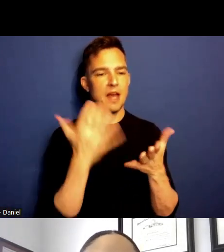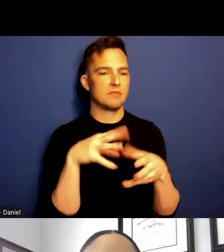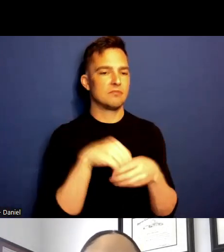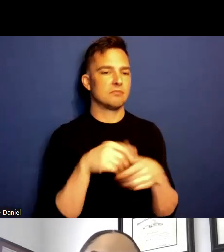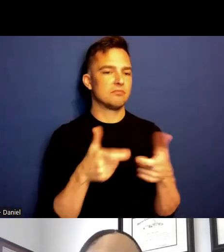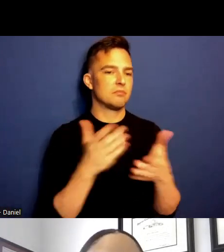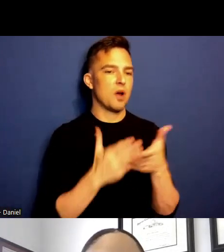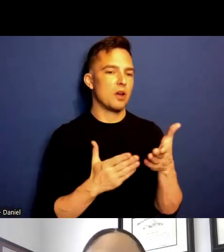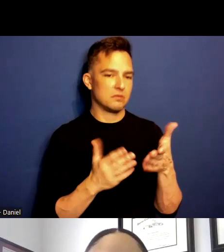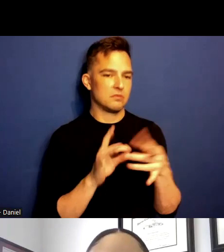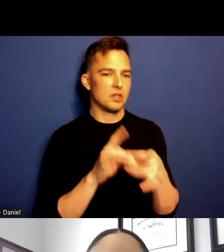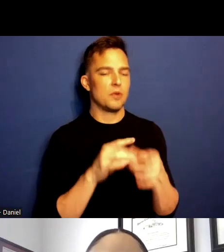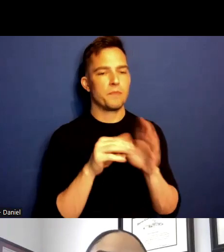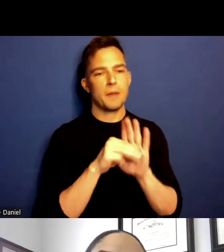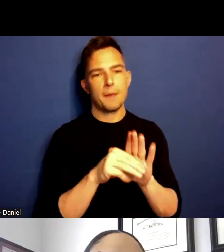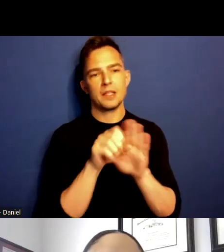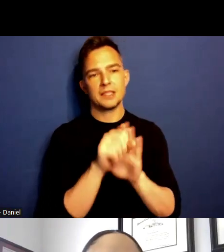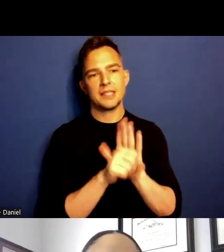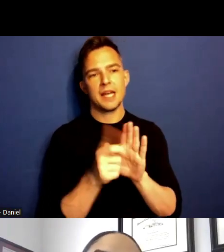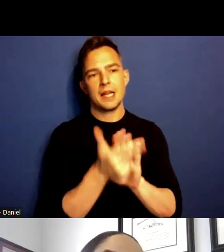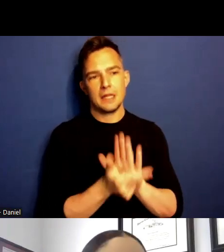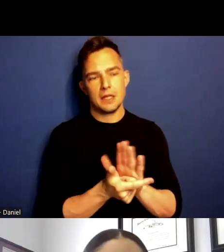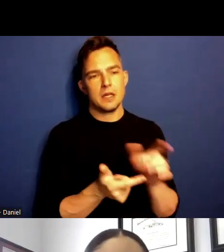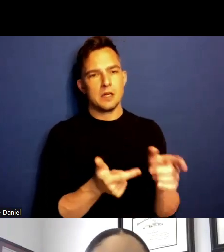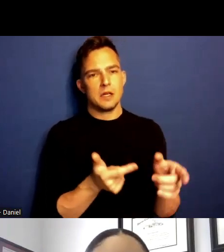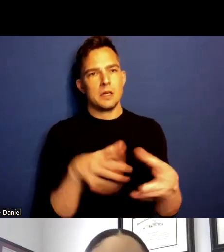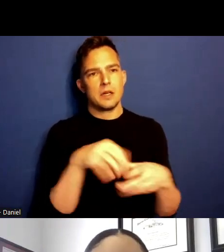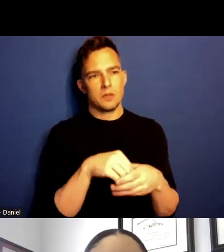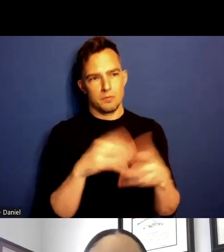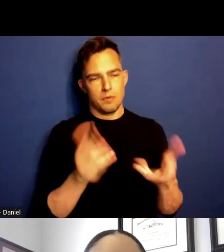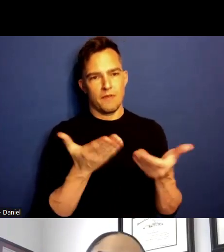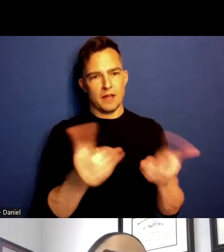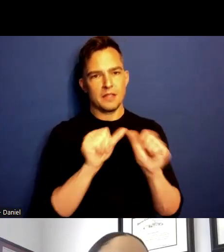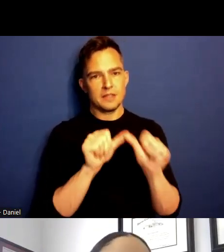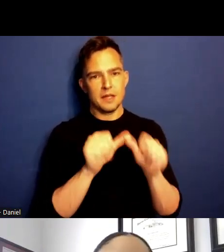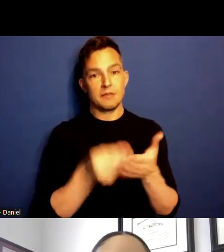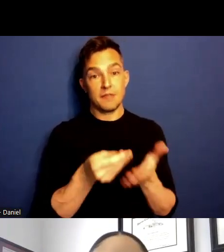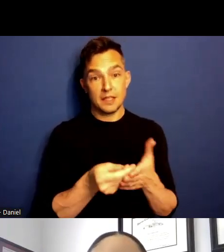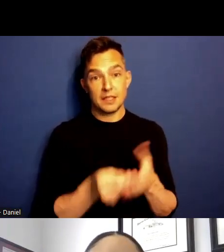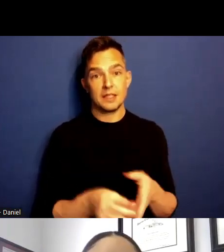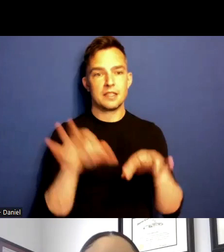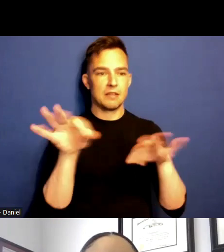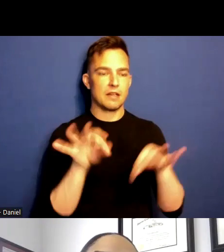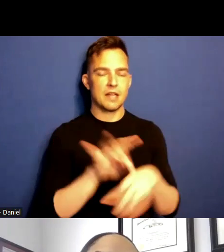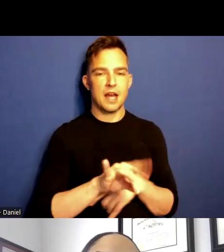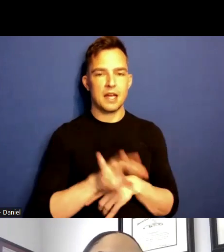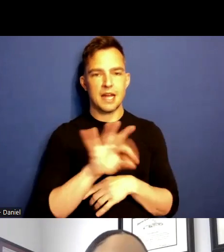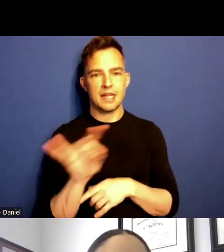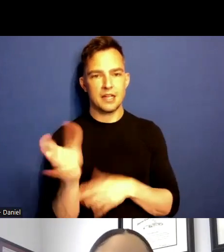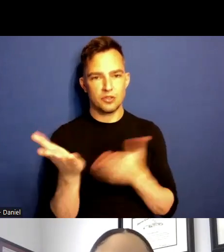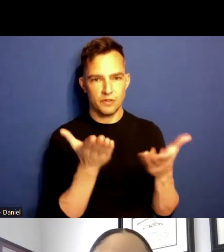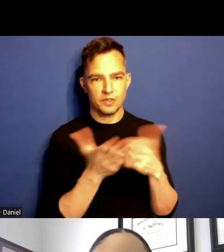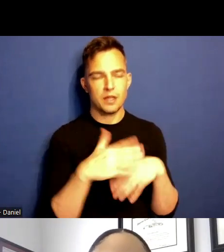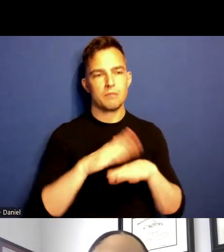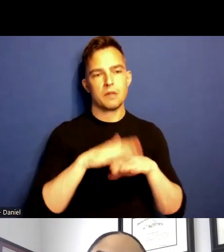of the 988 model state legislation, including providing for sustainable funding, defining 988 services and minimum